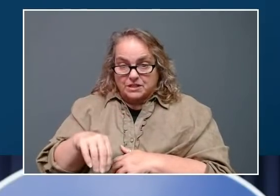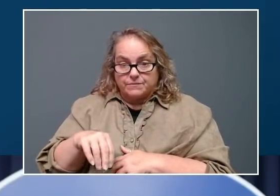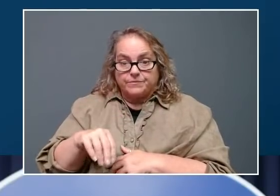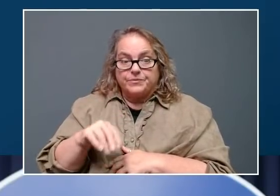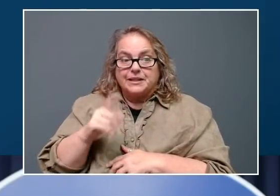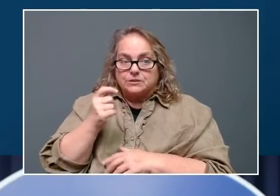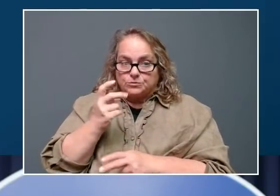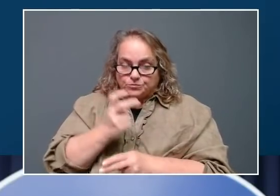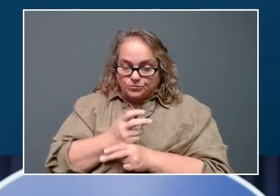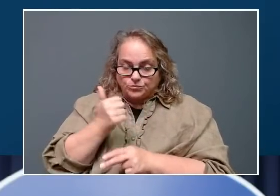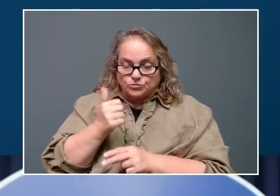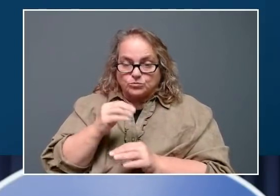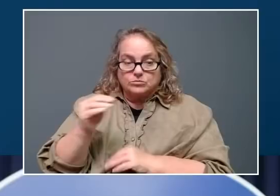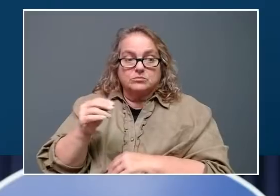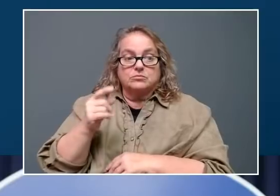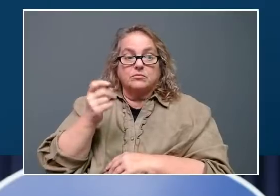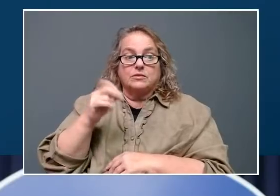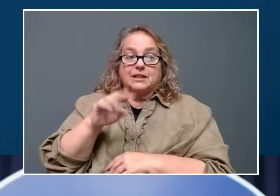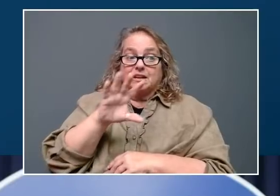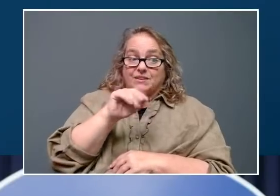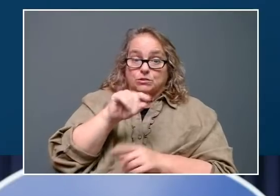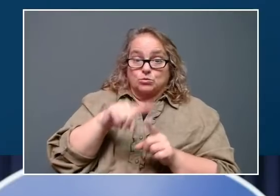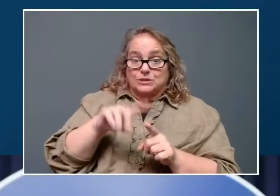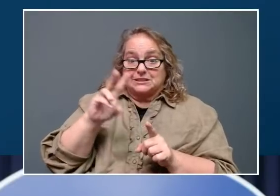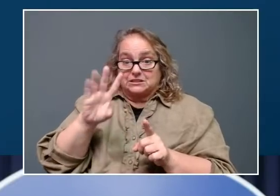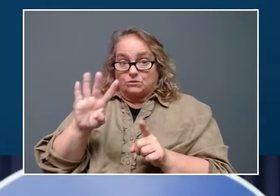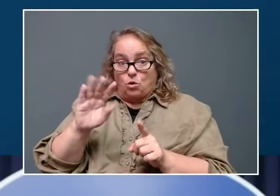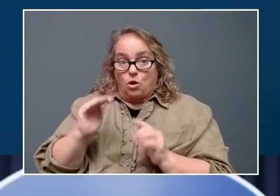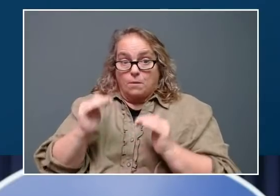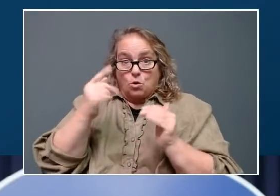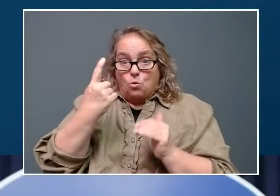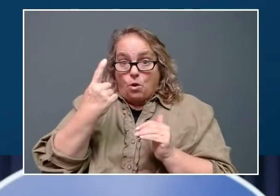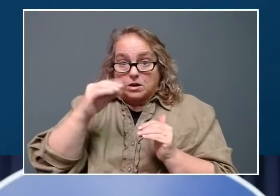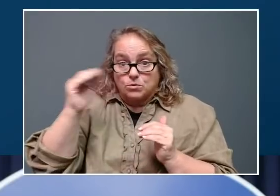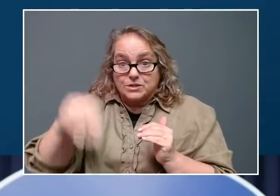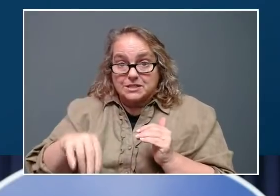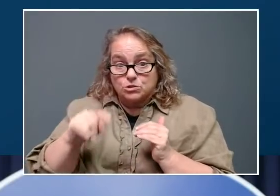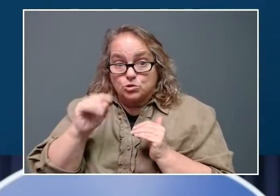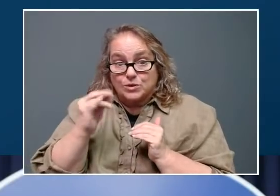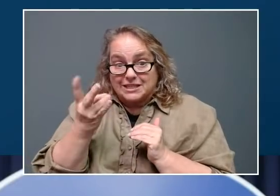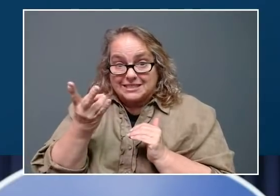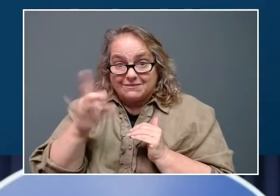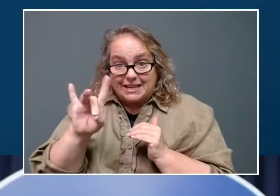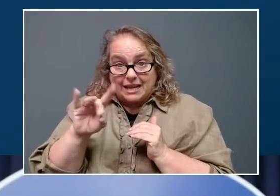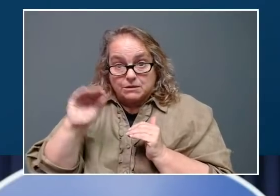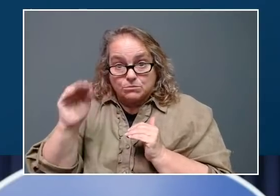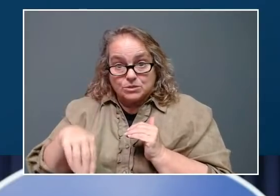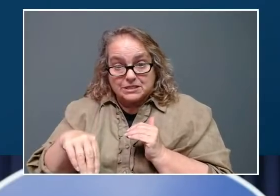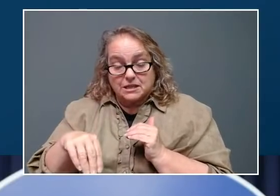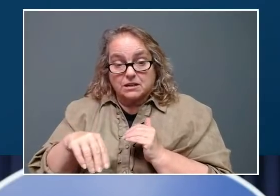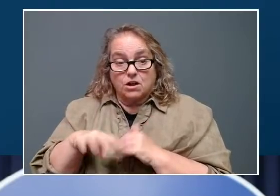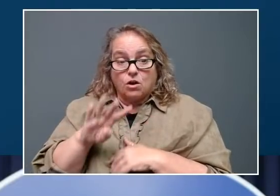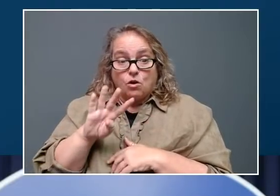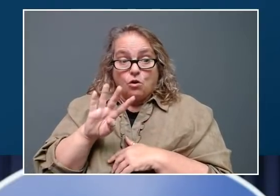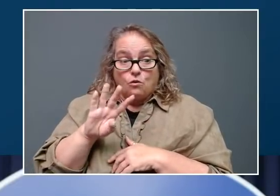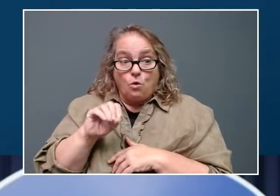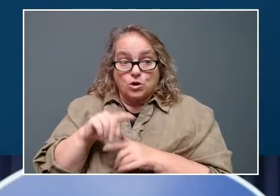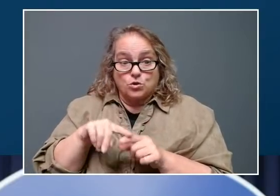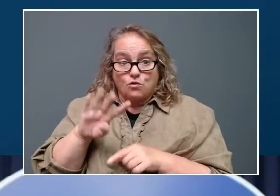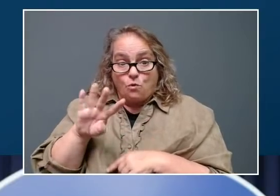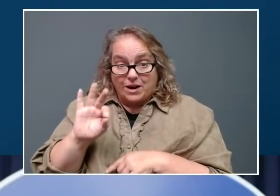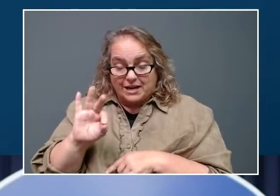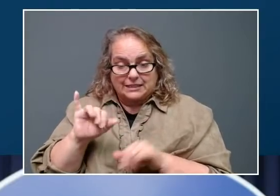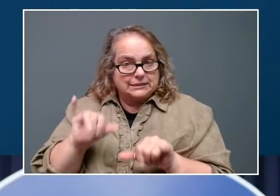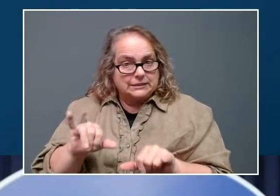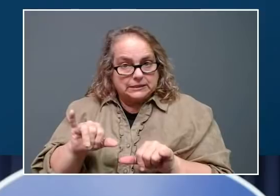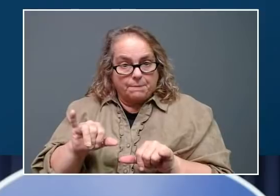to move. 50 to 64, up 1% to 78%. 40 to 49 stayed the same.